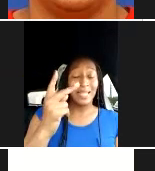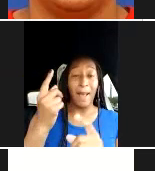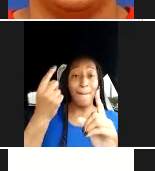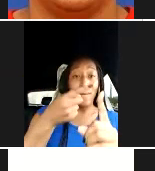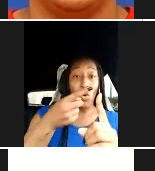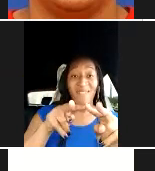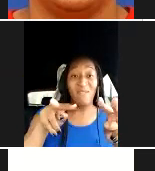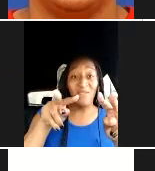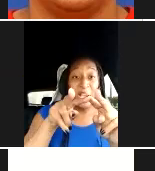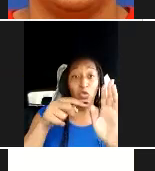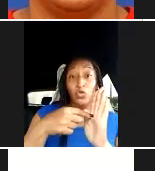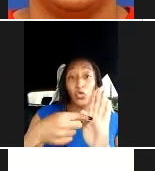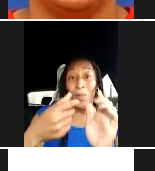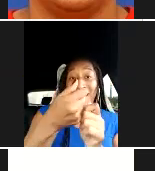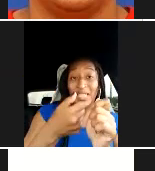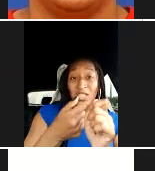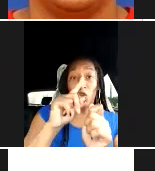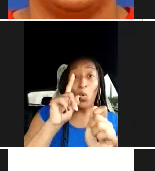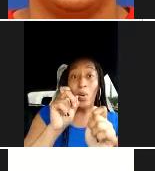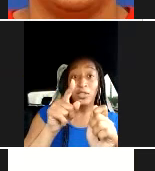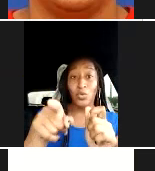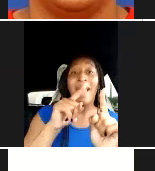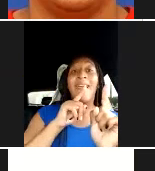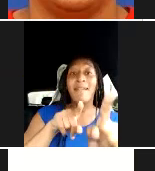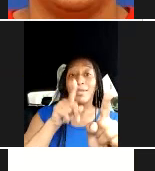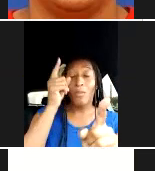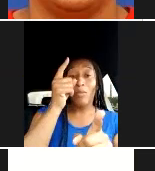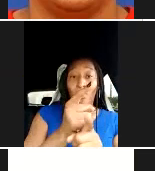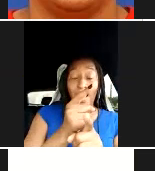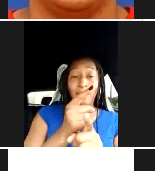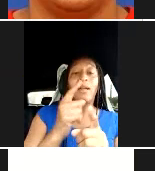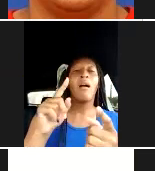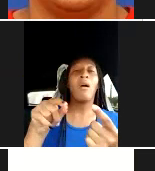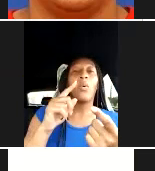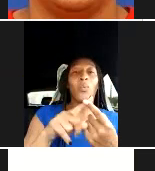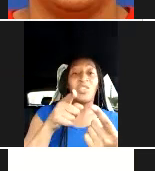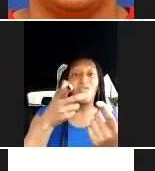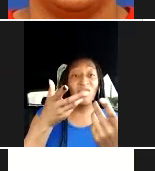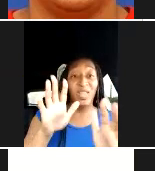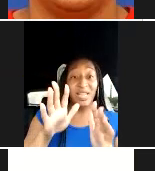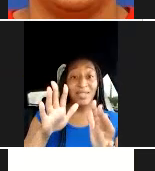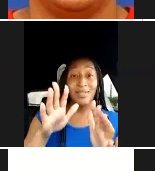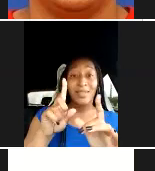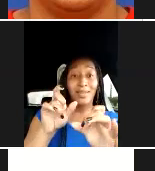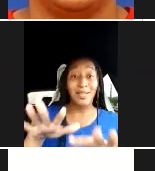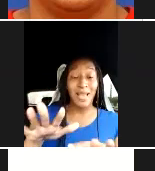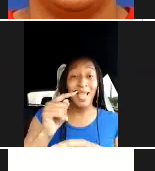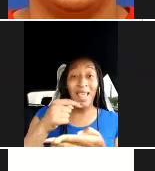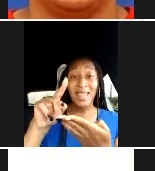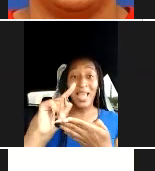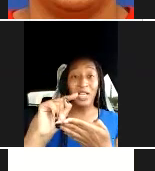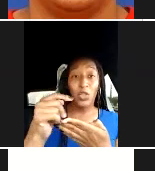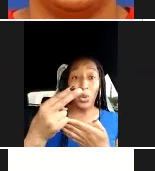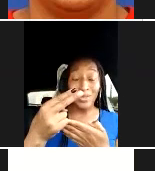Okay, so when you finish the exam next Thursday, that'll give me a couple of days to get your exam scored,